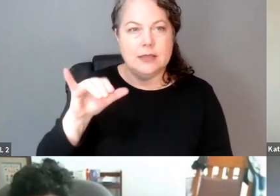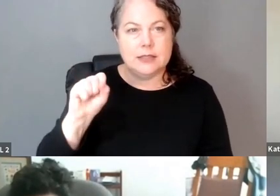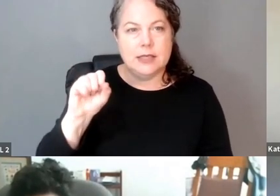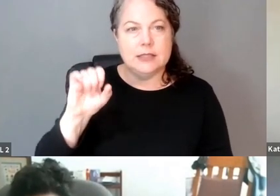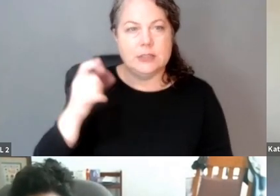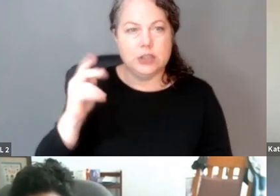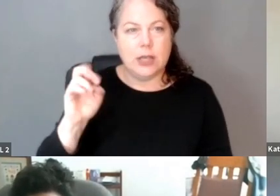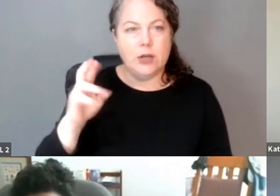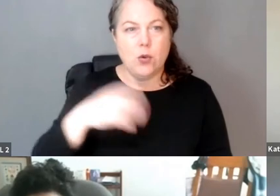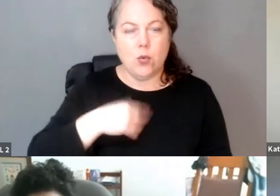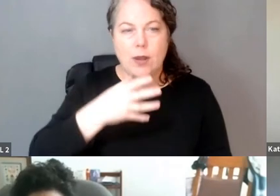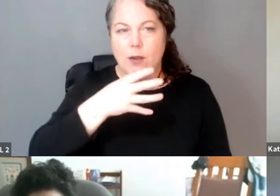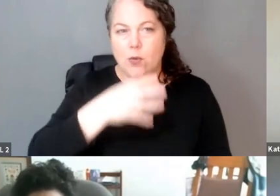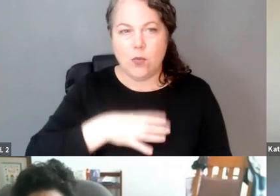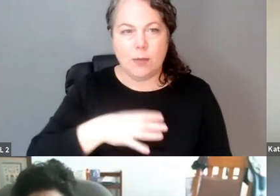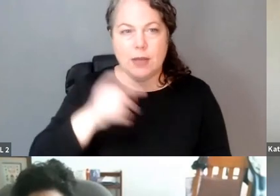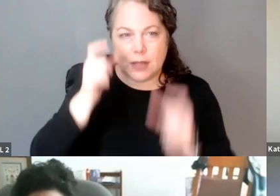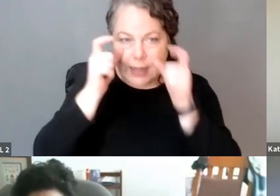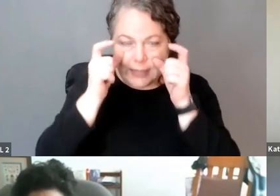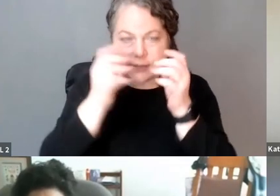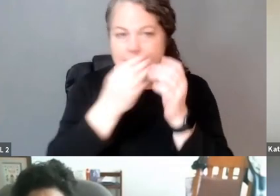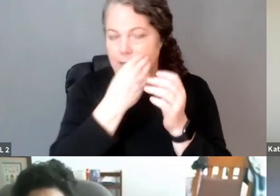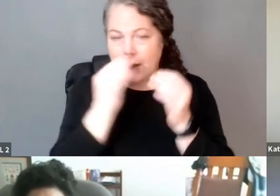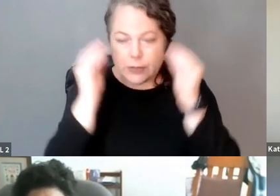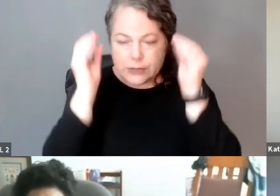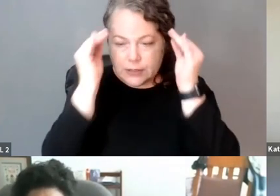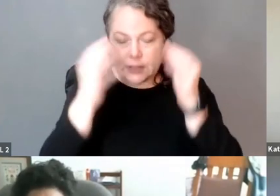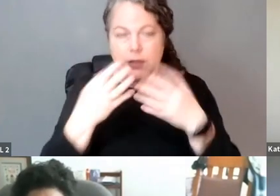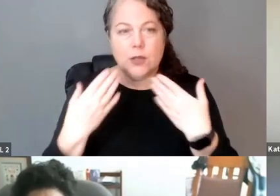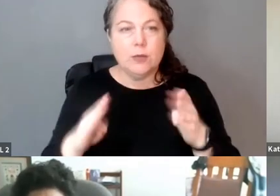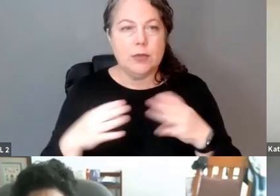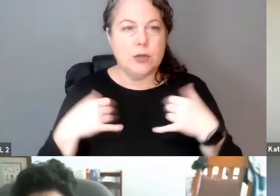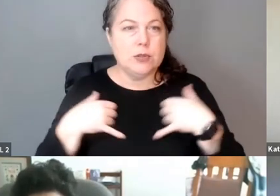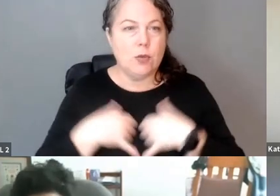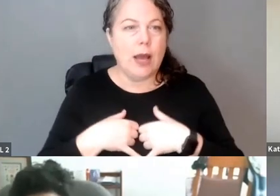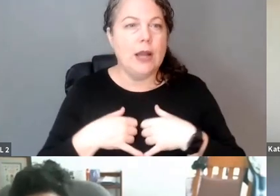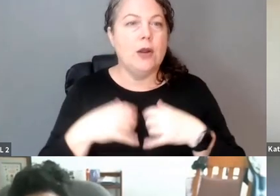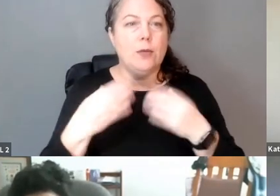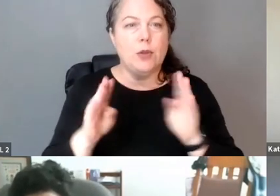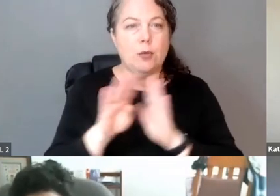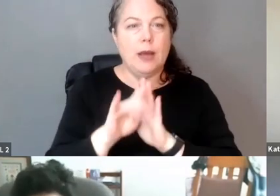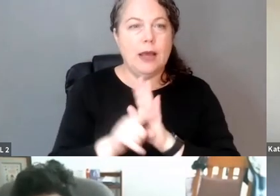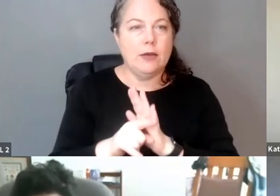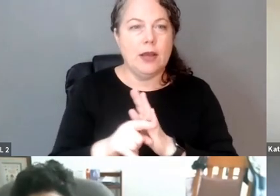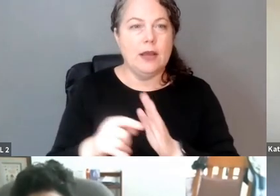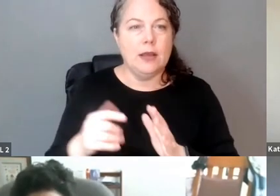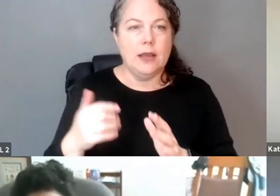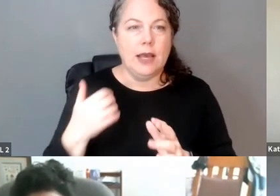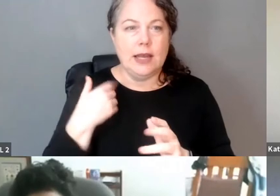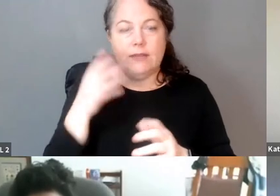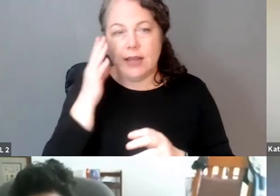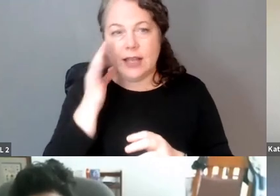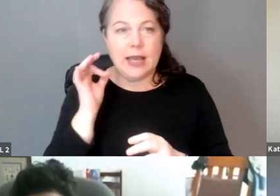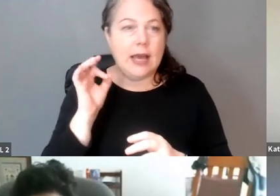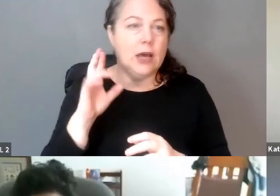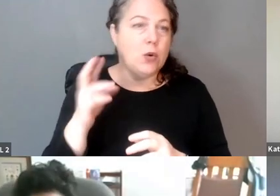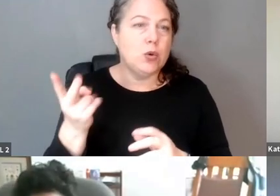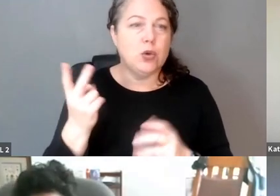I've got glasses with little flowers on them and a blue sweater and a blurred background wherein a cat or two may appear.